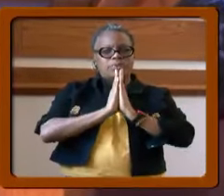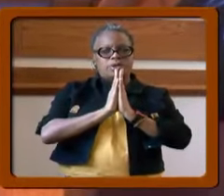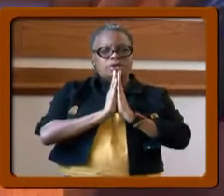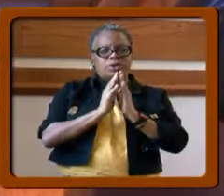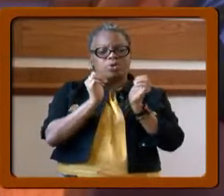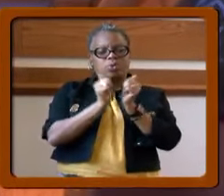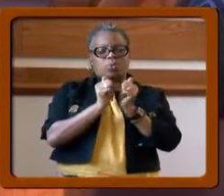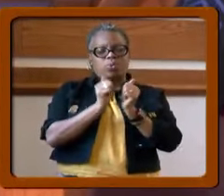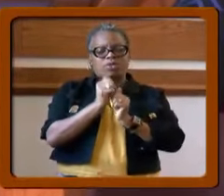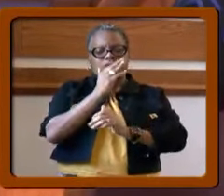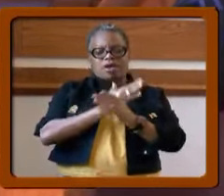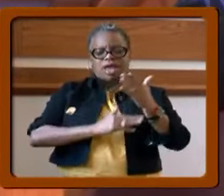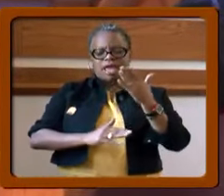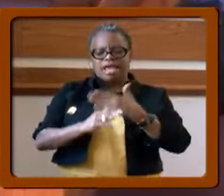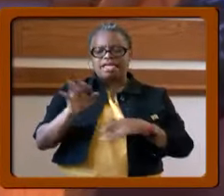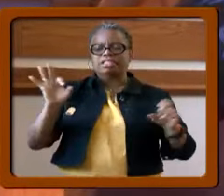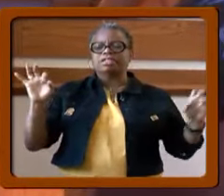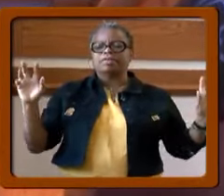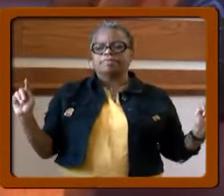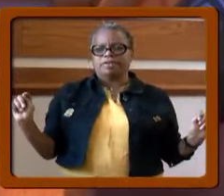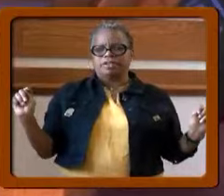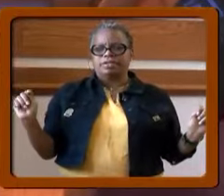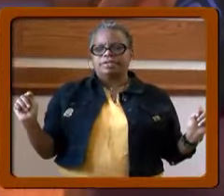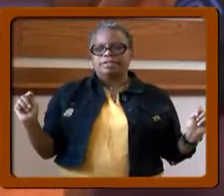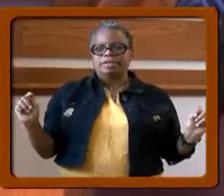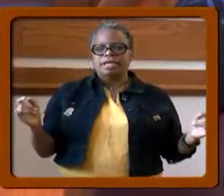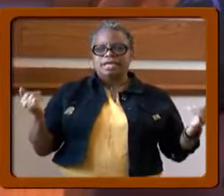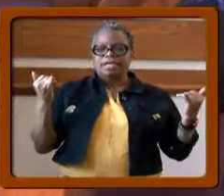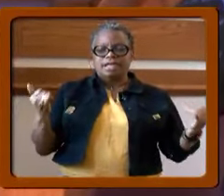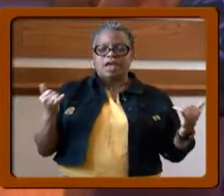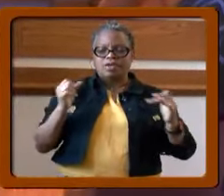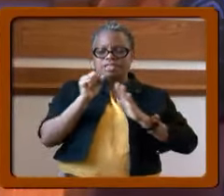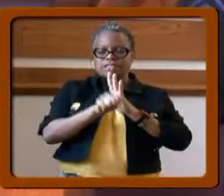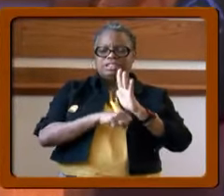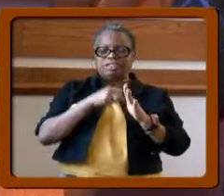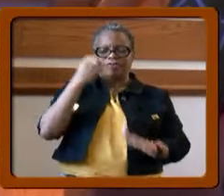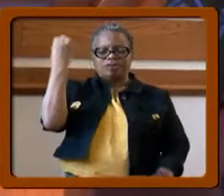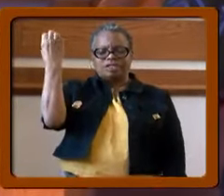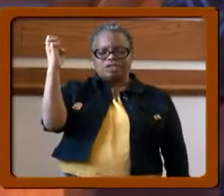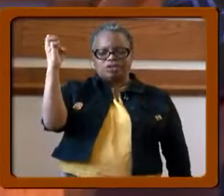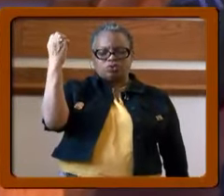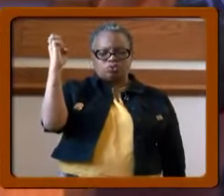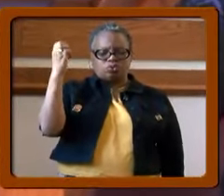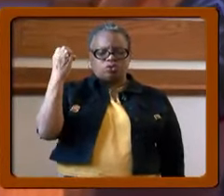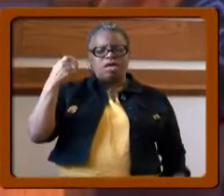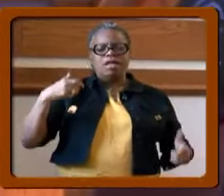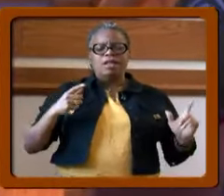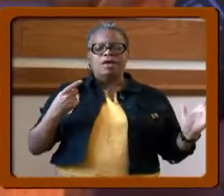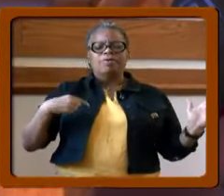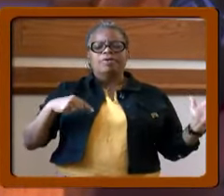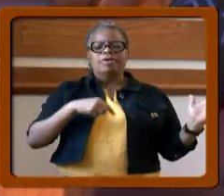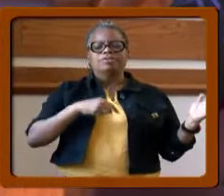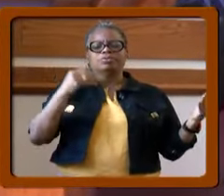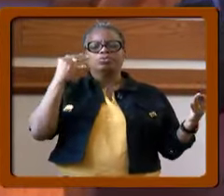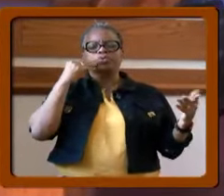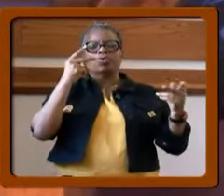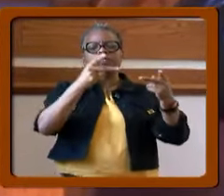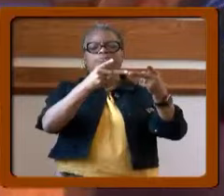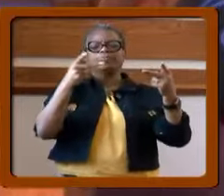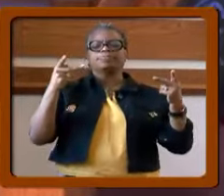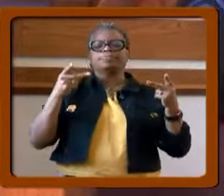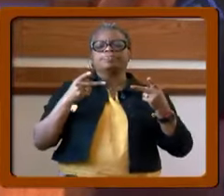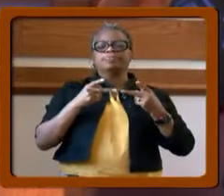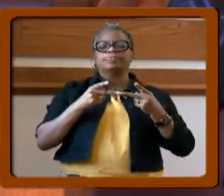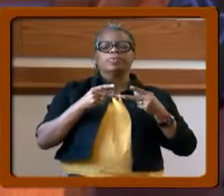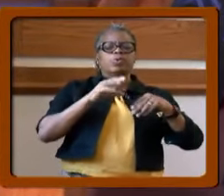hands and feet. In this season of Easter, let us recognize the places where our